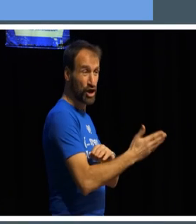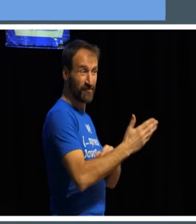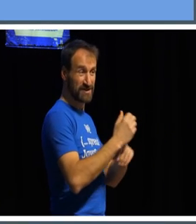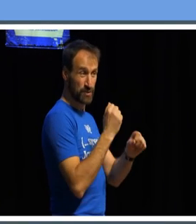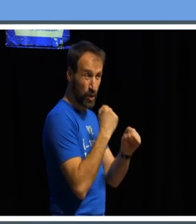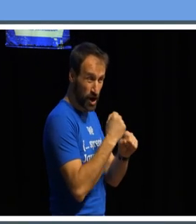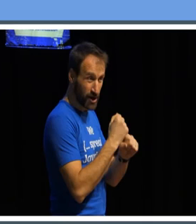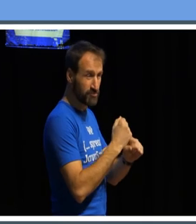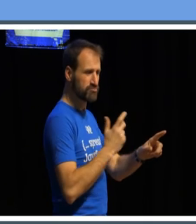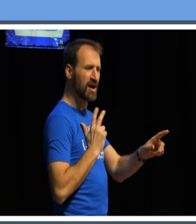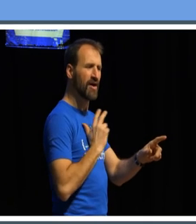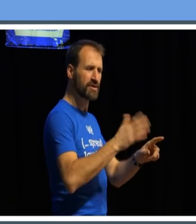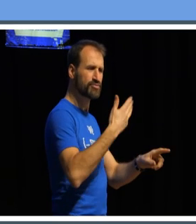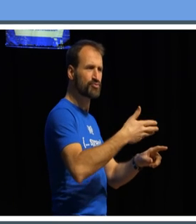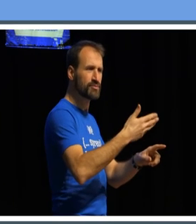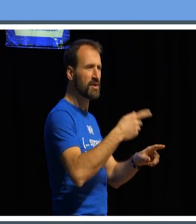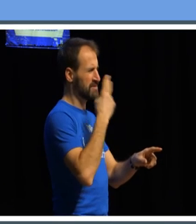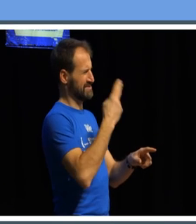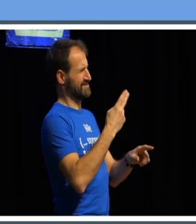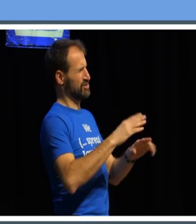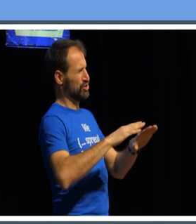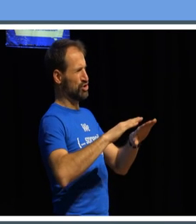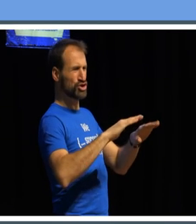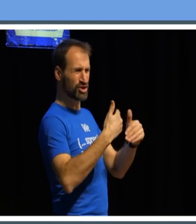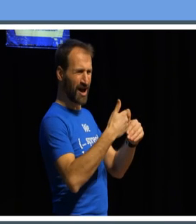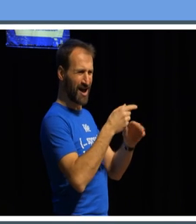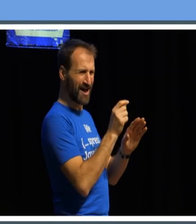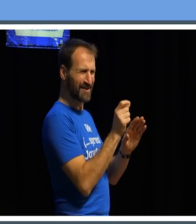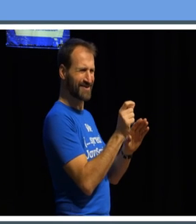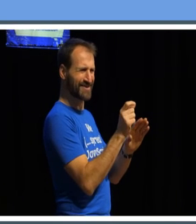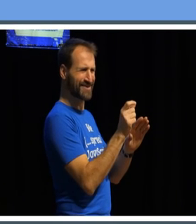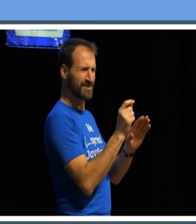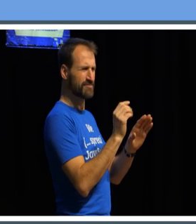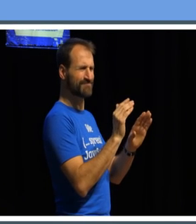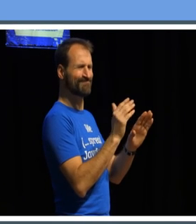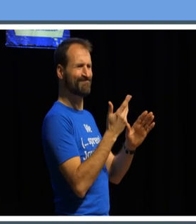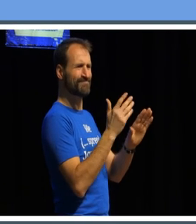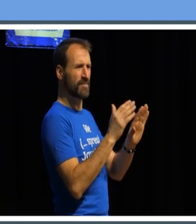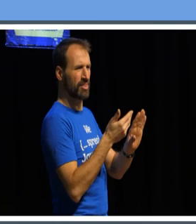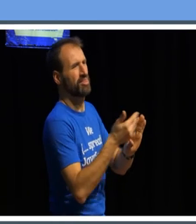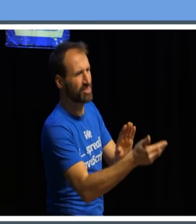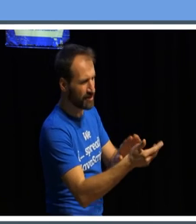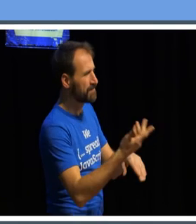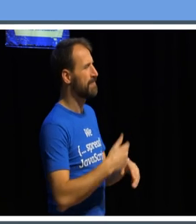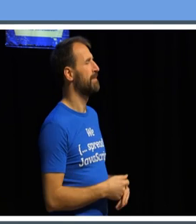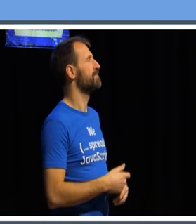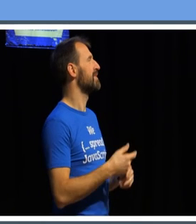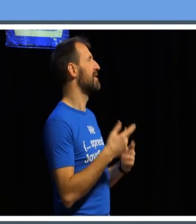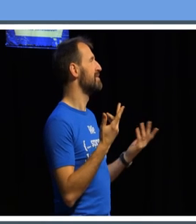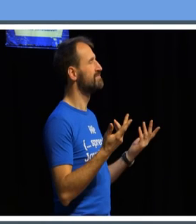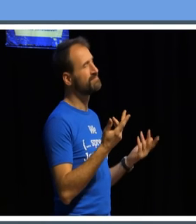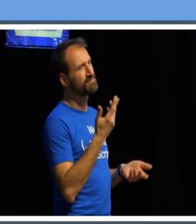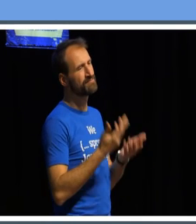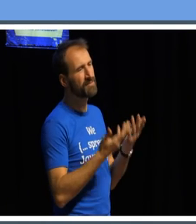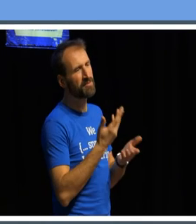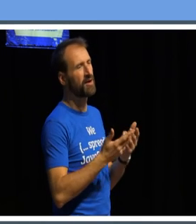they saw this startup cost there. This was becoming a bit of a problem for them. It was just, sometimes 100 milliseconds,